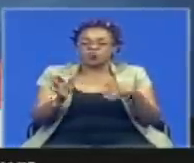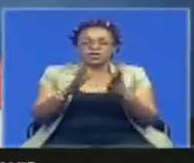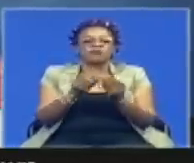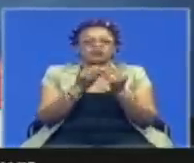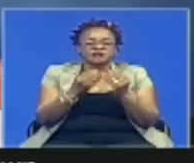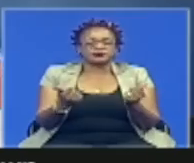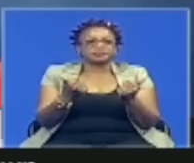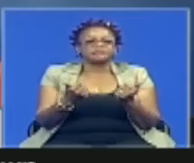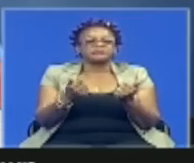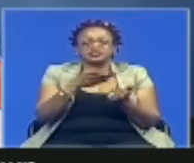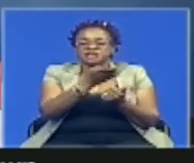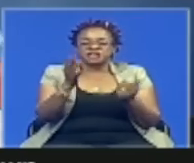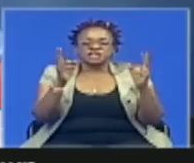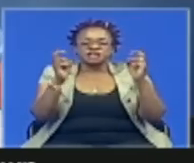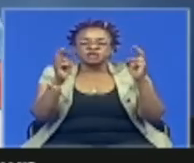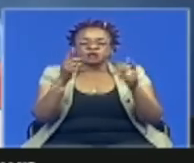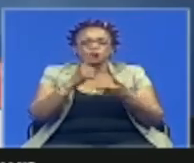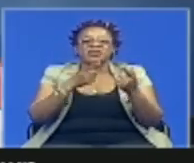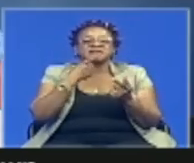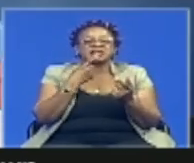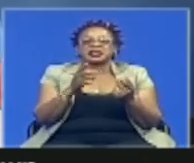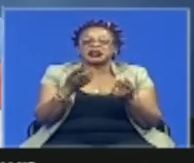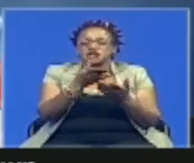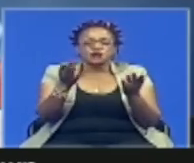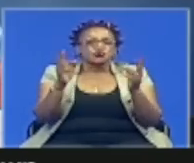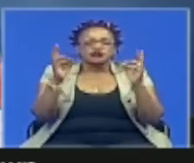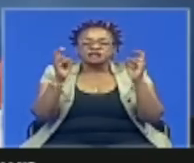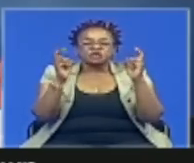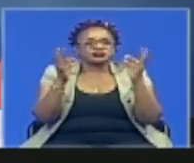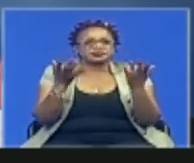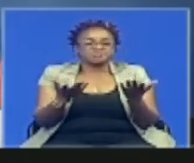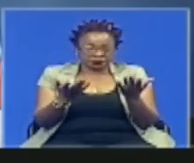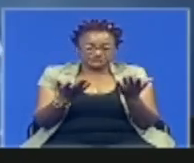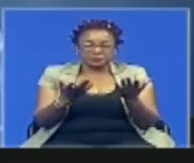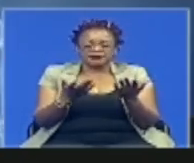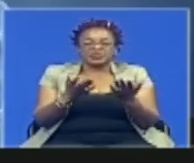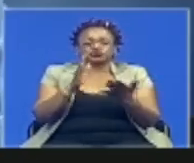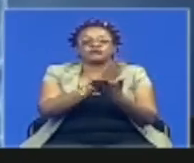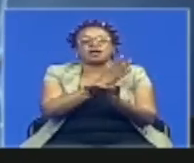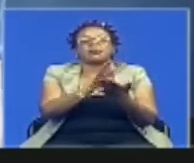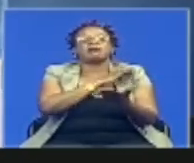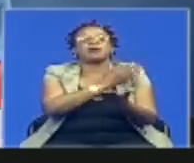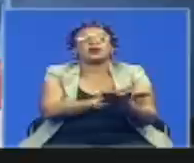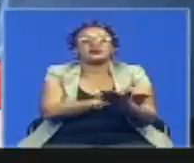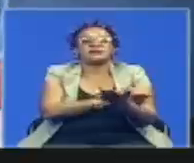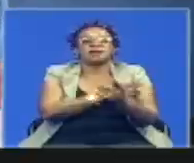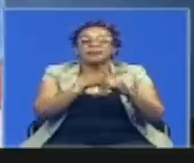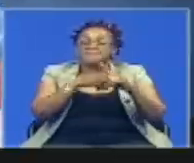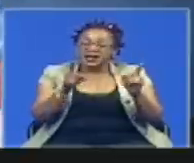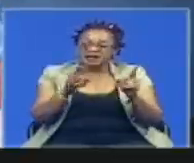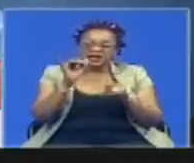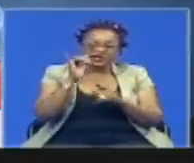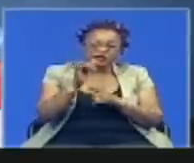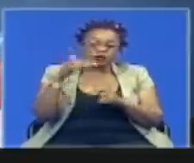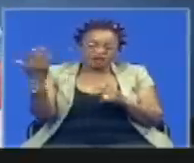real issues, what they are called real issues, issues of empowerment and so on, is power sharing. But then you are inviting the country